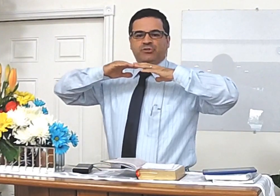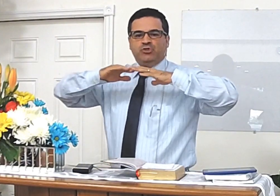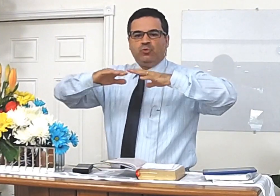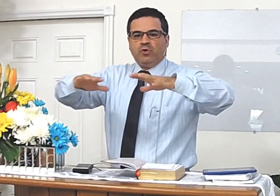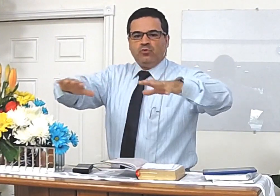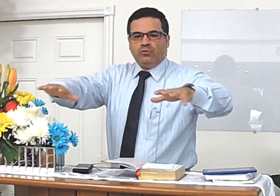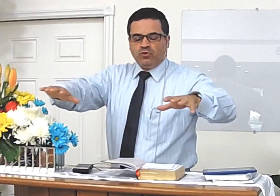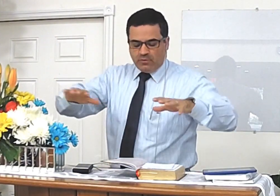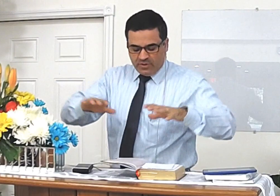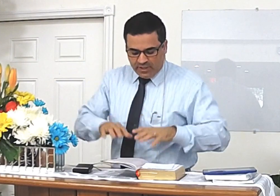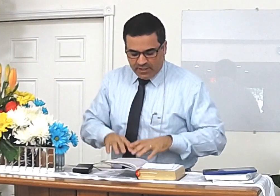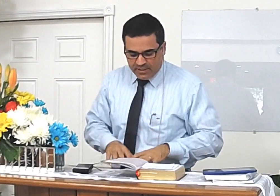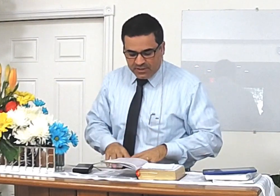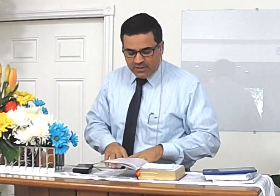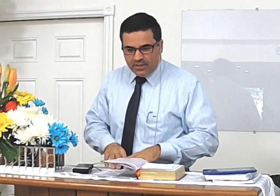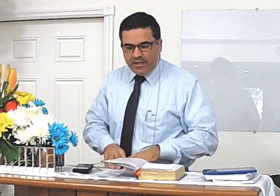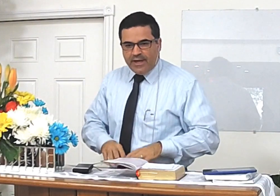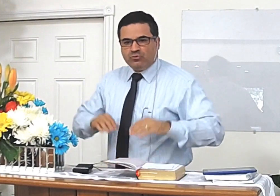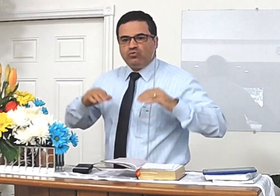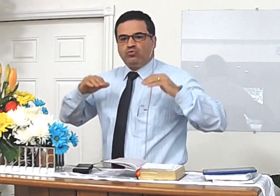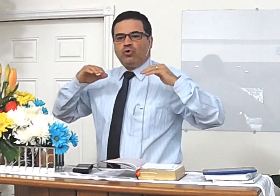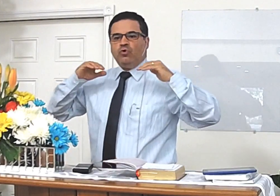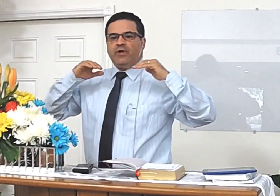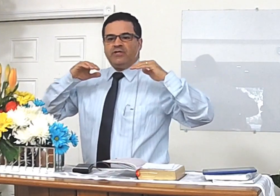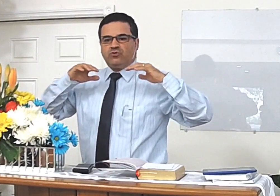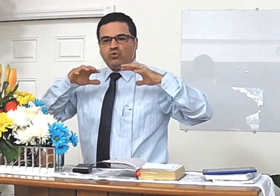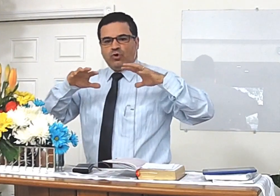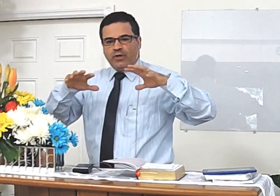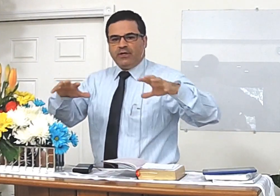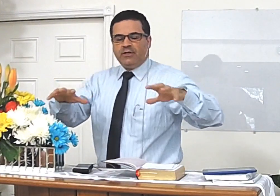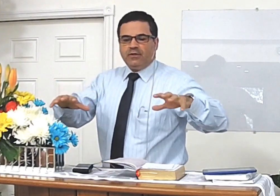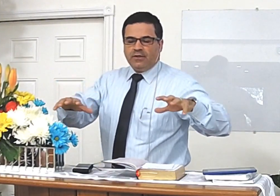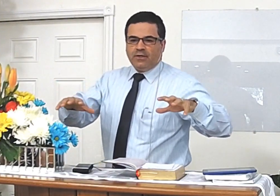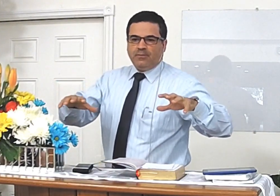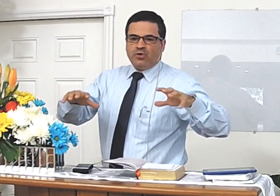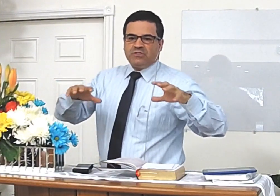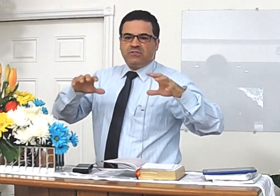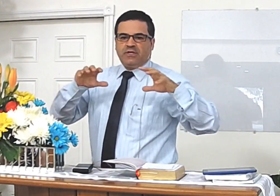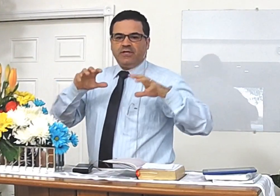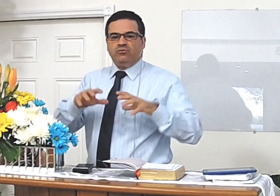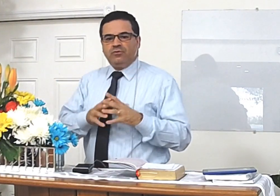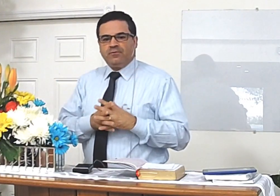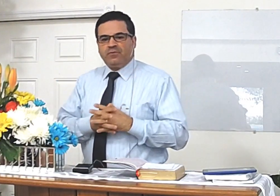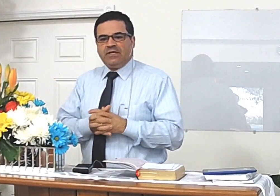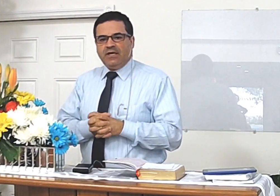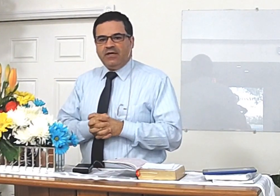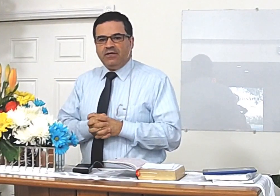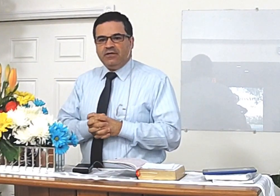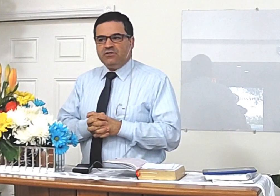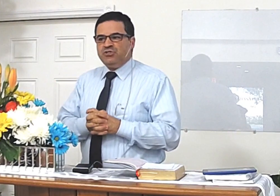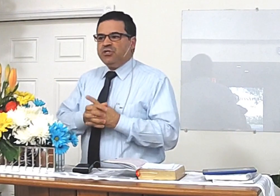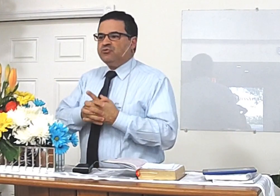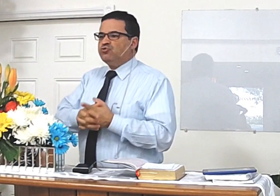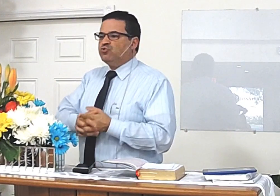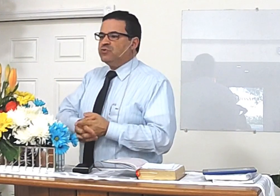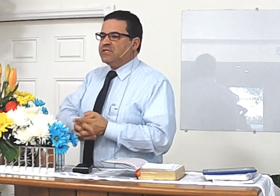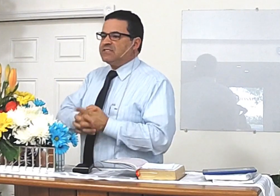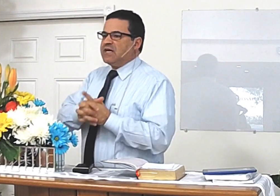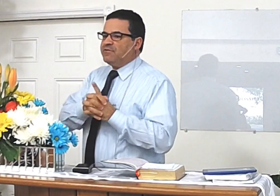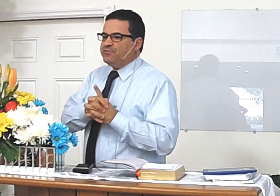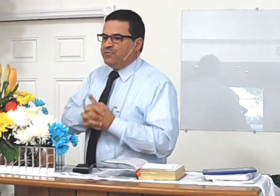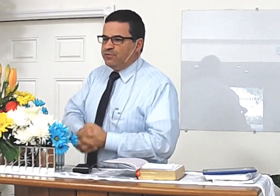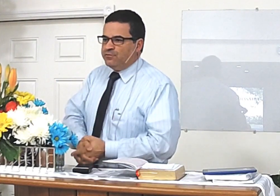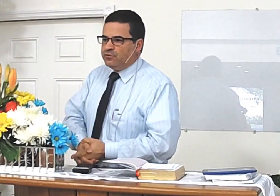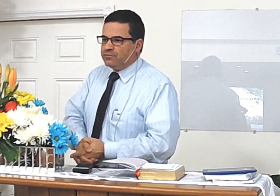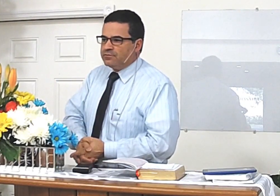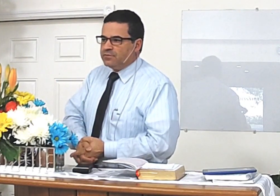The moment in which the church spread out of the world and the church entered into history, showing that